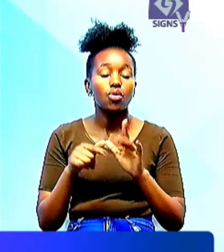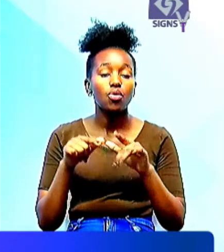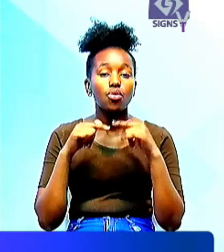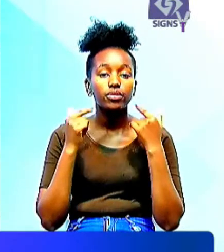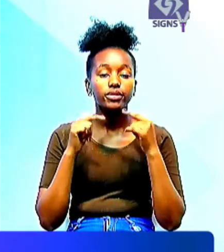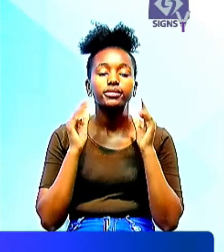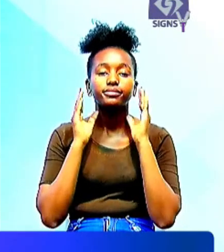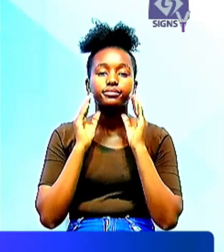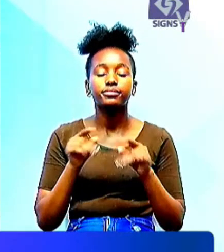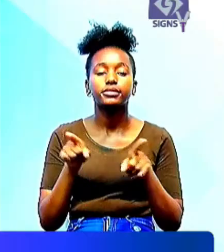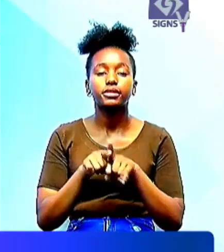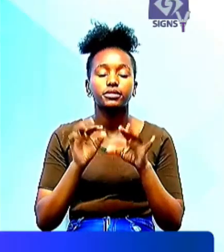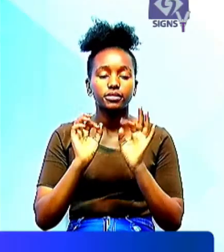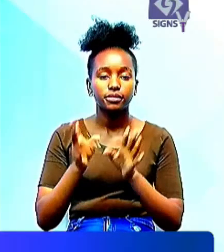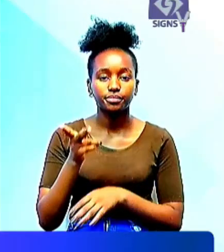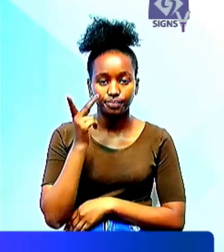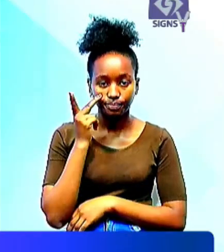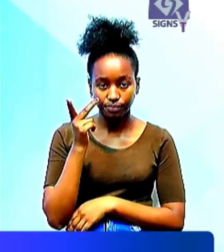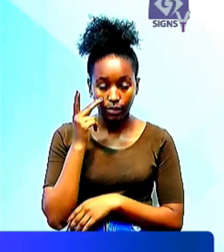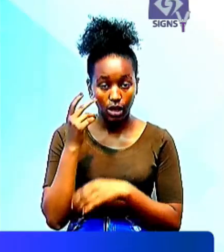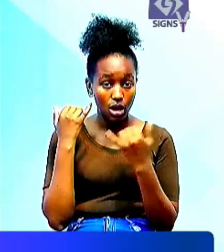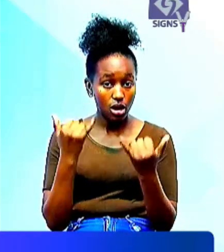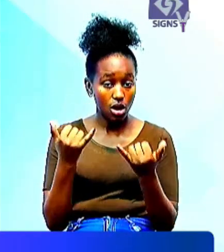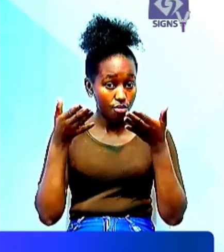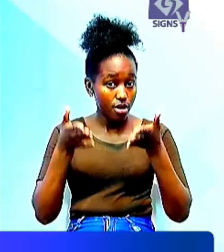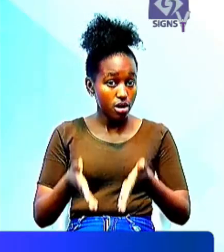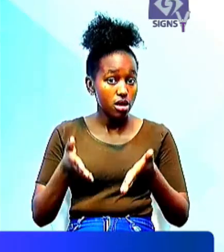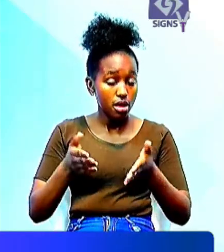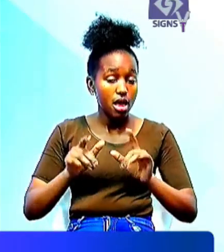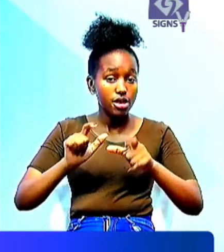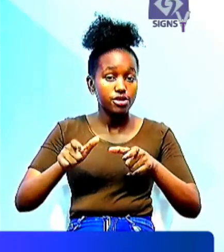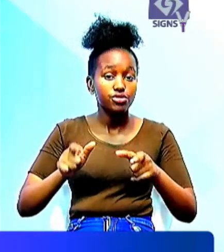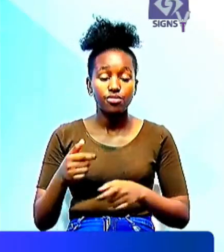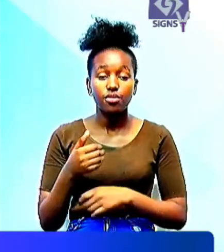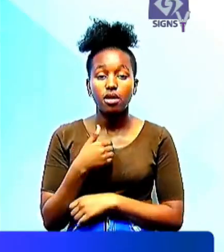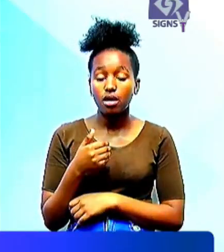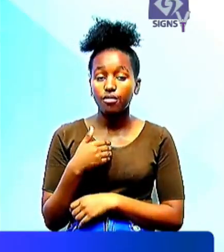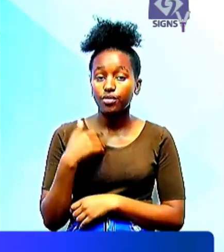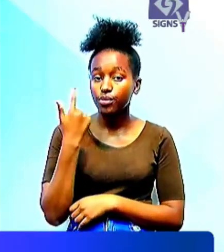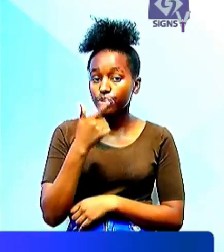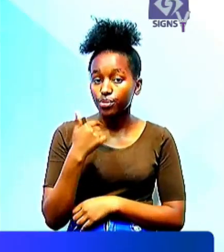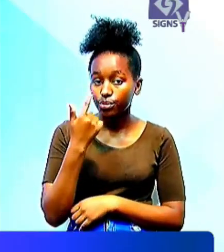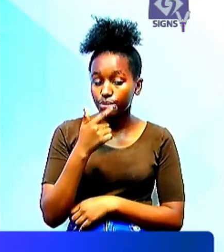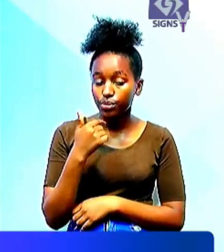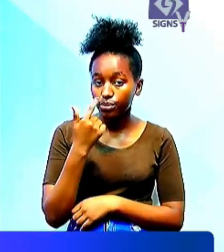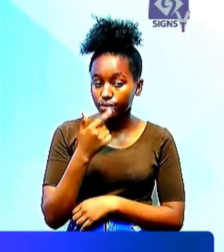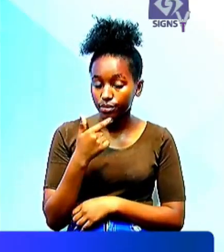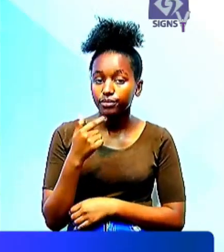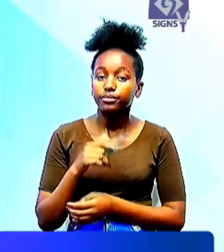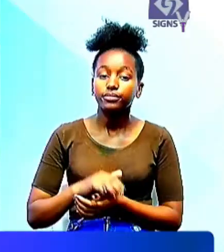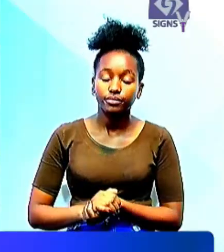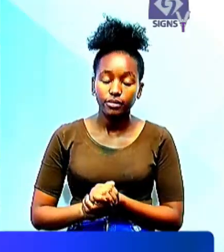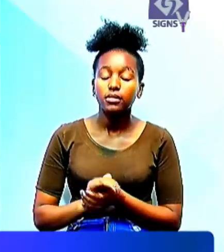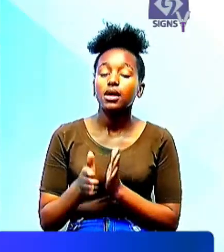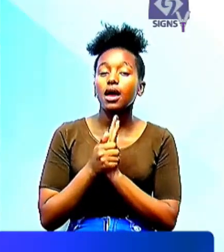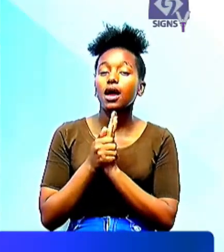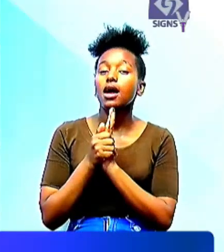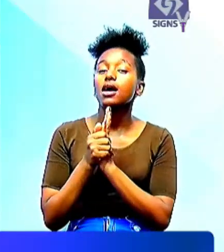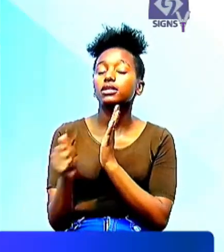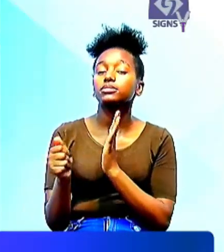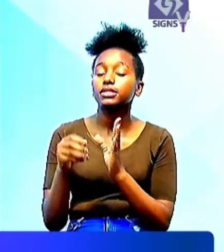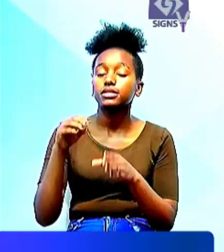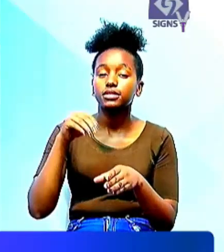interpreter this morning is Esther Kendi. In studio, we are joined by, let me call him an expert